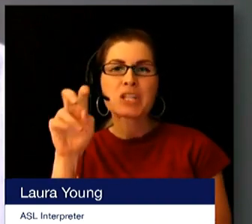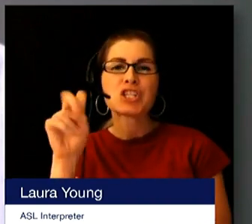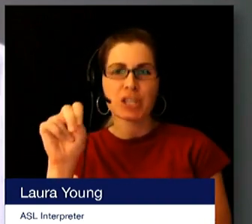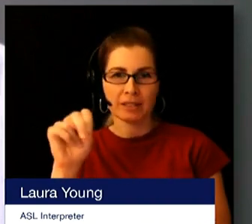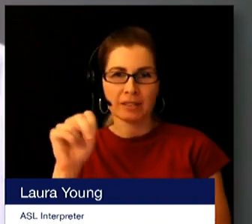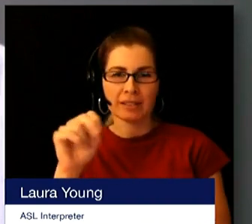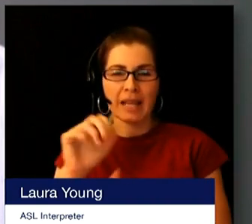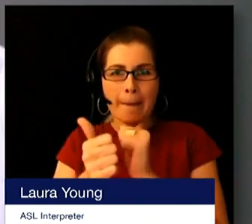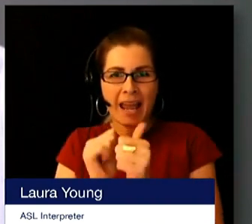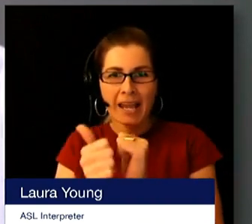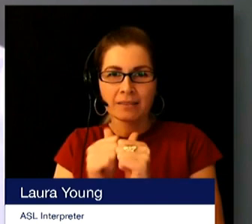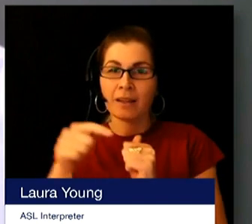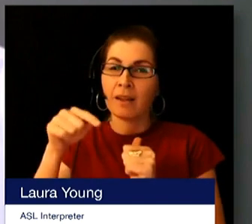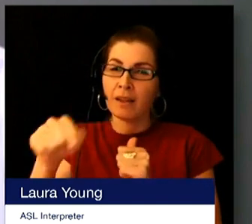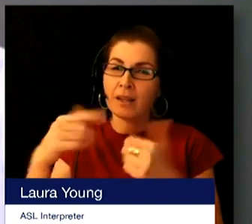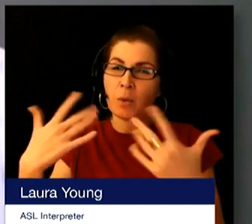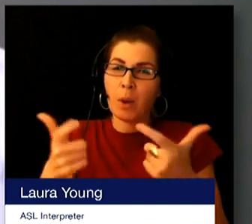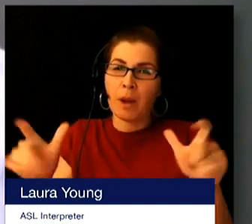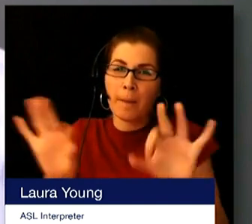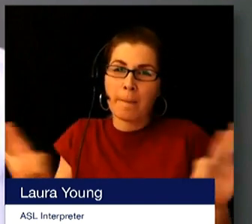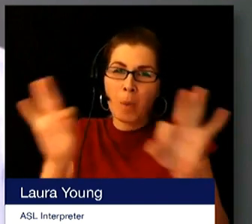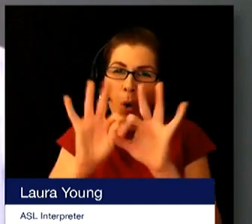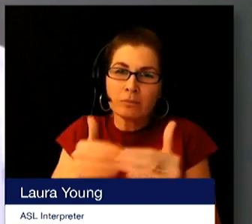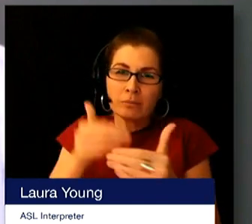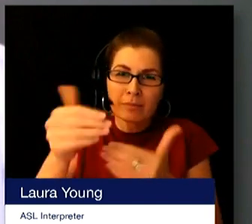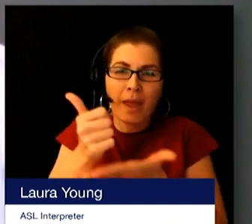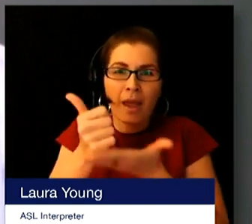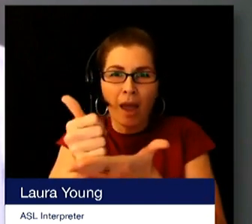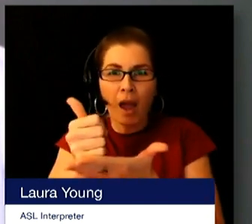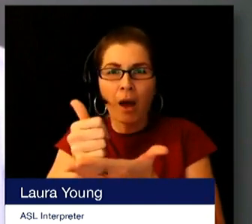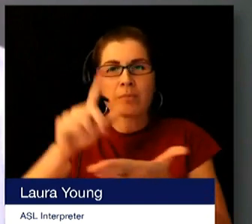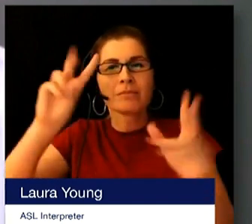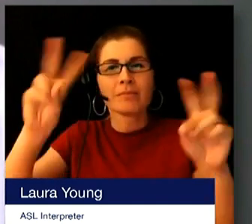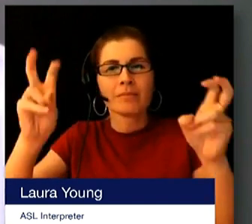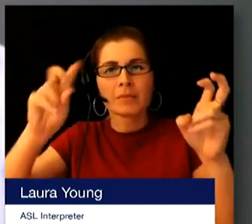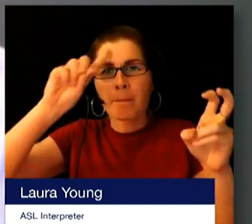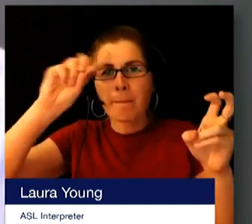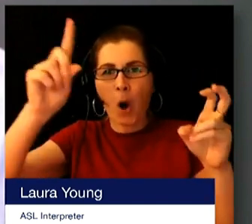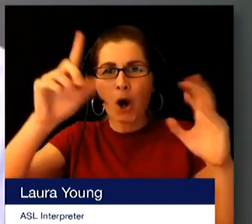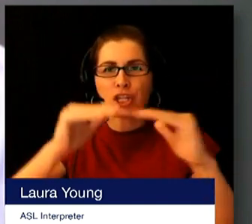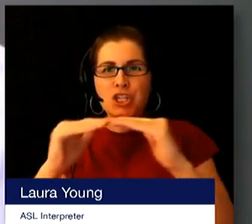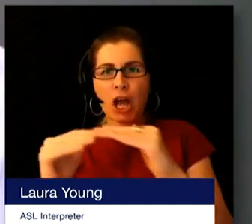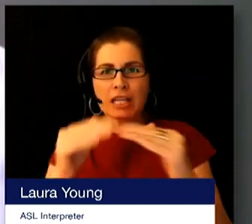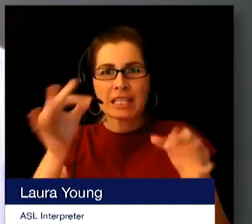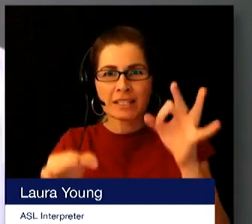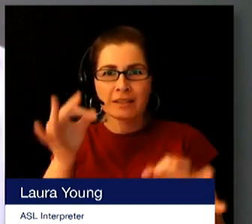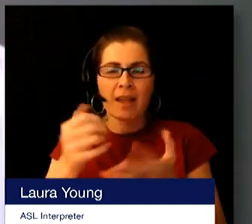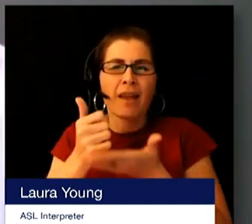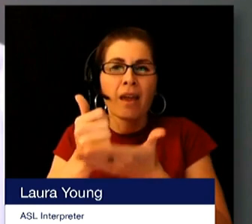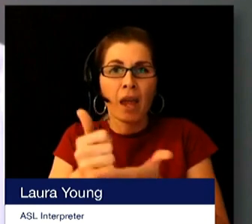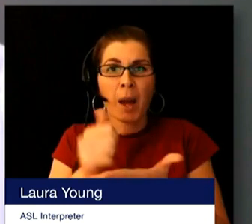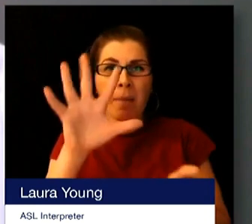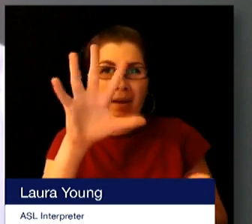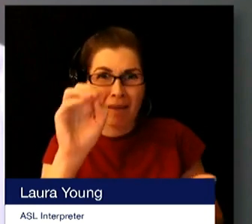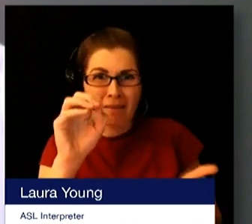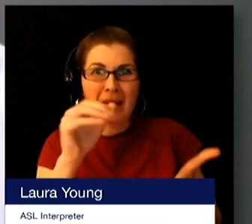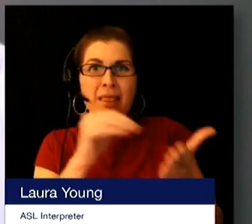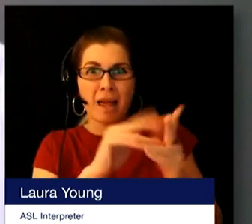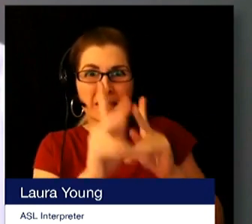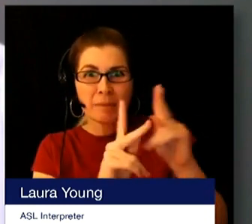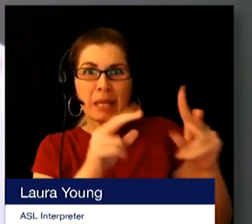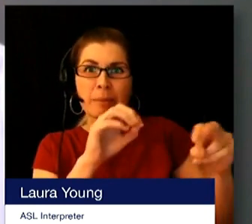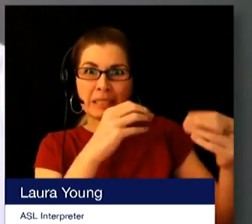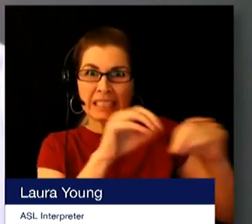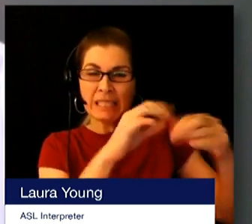next step in our campaign for smart justice. This is a nationwide effort to liberate 50,000 people from state prisons over the